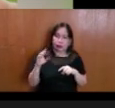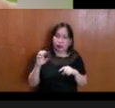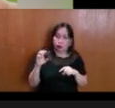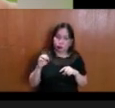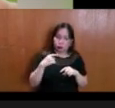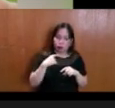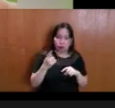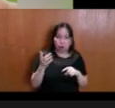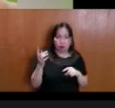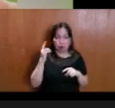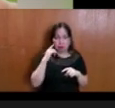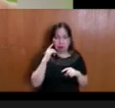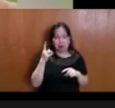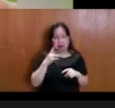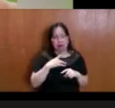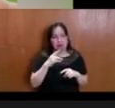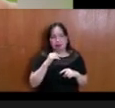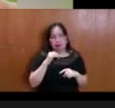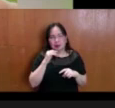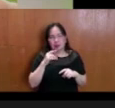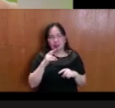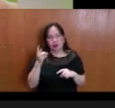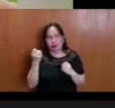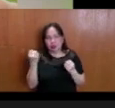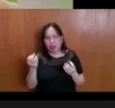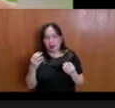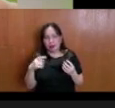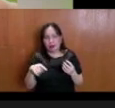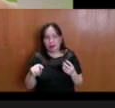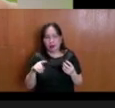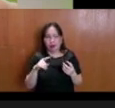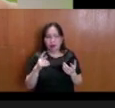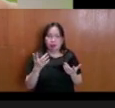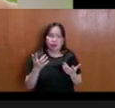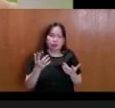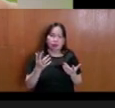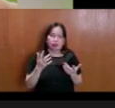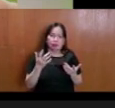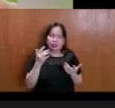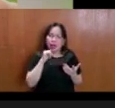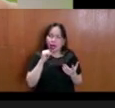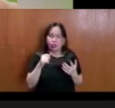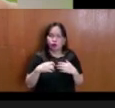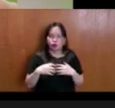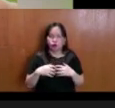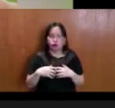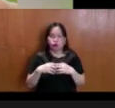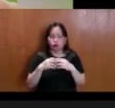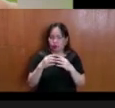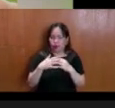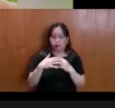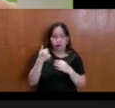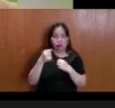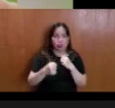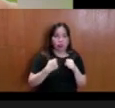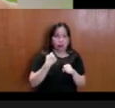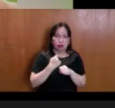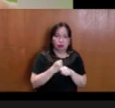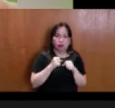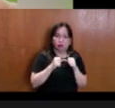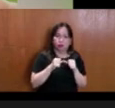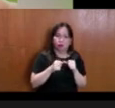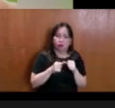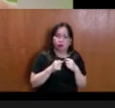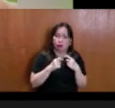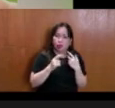that they don't think they will survive. Majority of the CEO said they think they will not survive in the next 10 years. And at